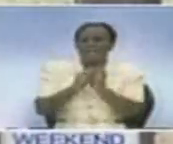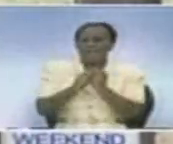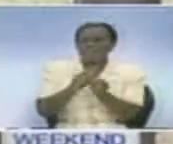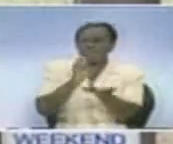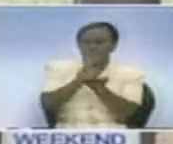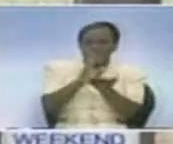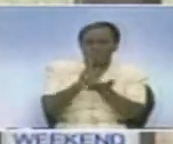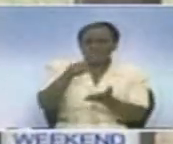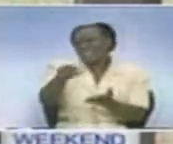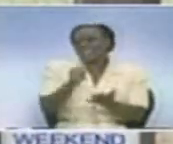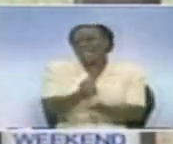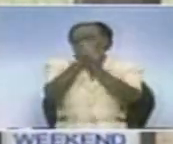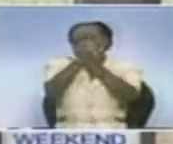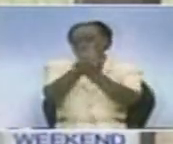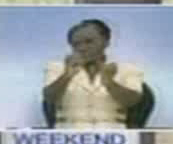hii. Haiwezisaidia.